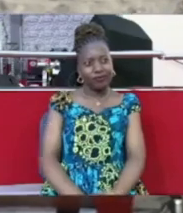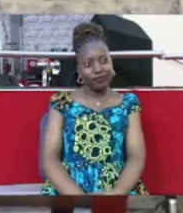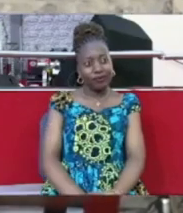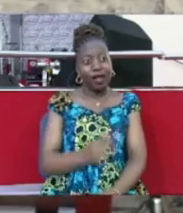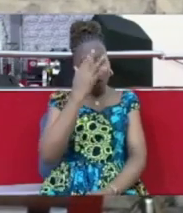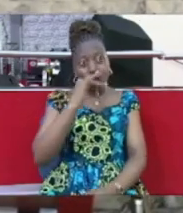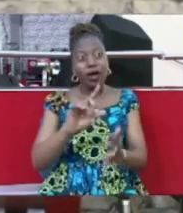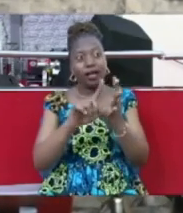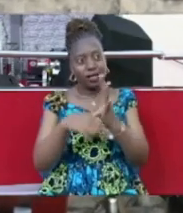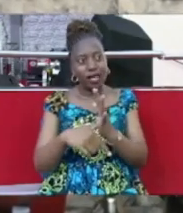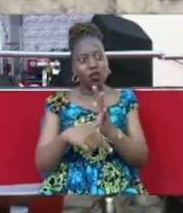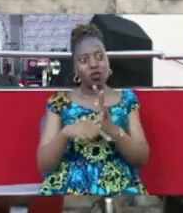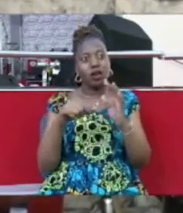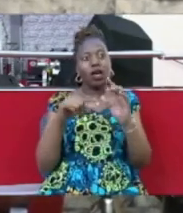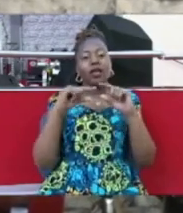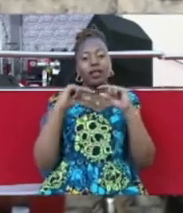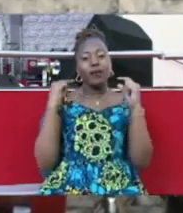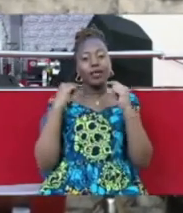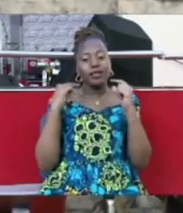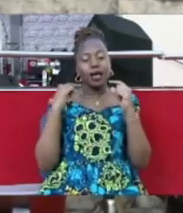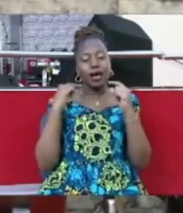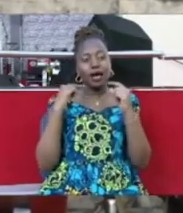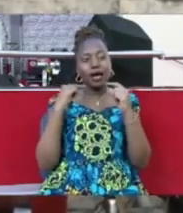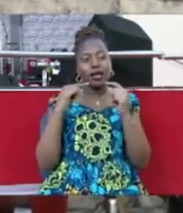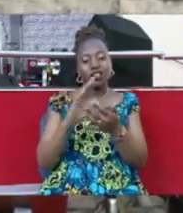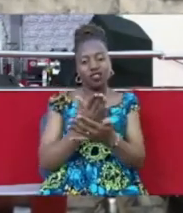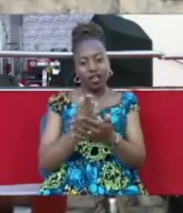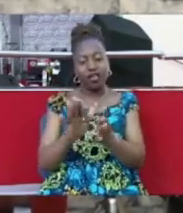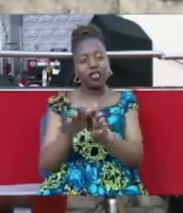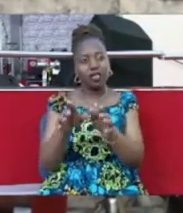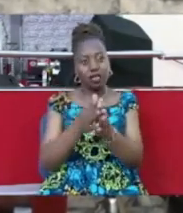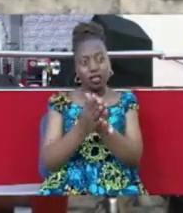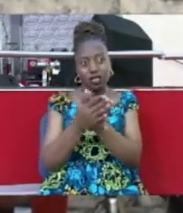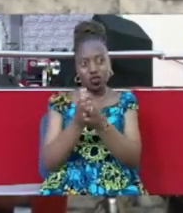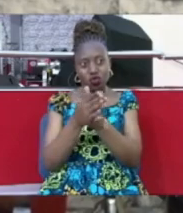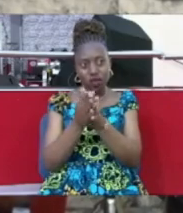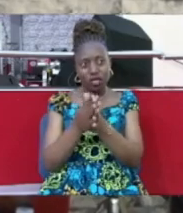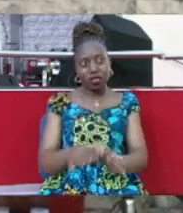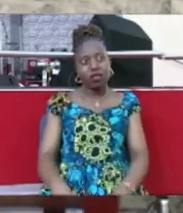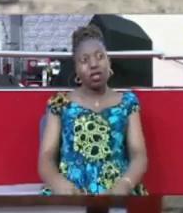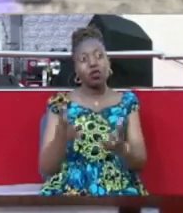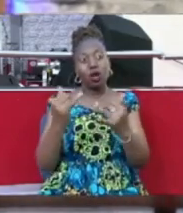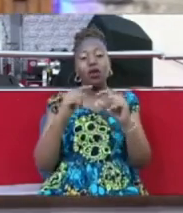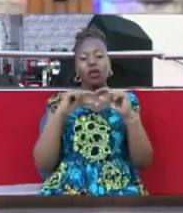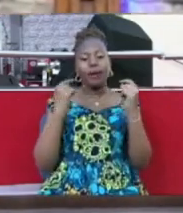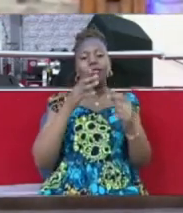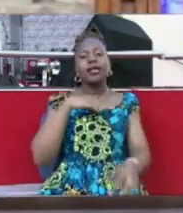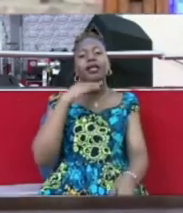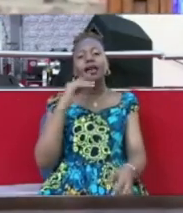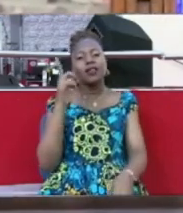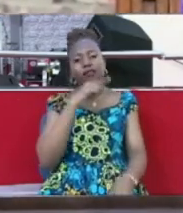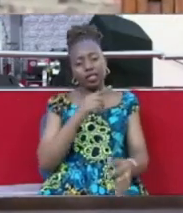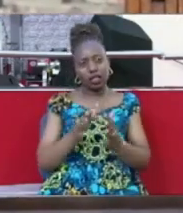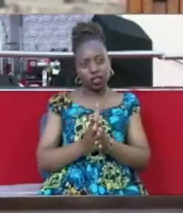later on, he is the one who is telling the story. So he passed on. And he was taken